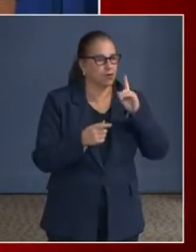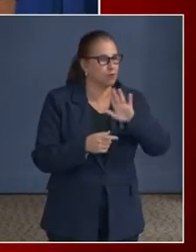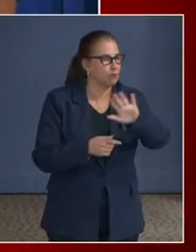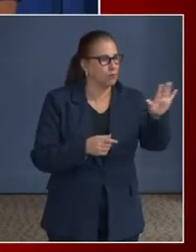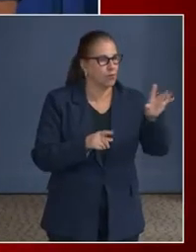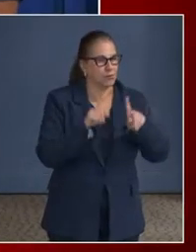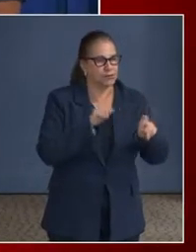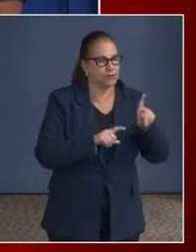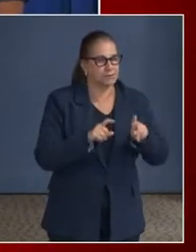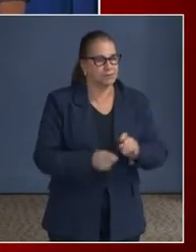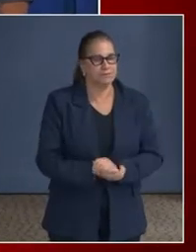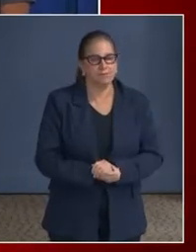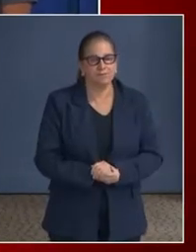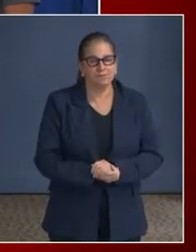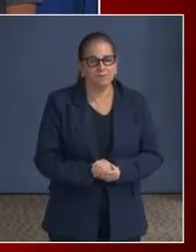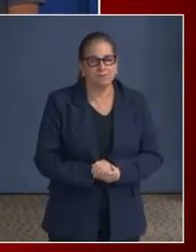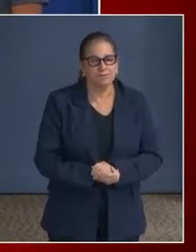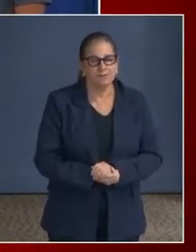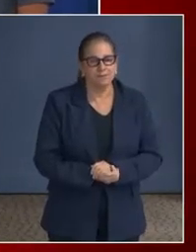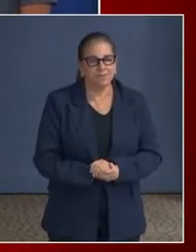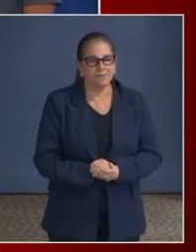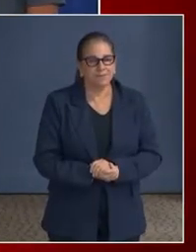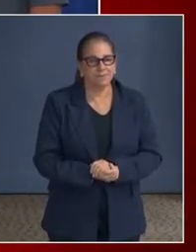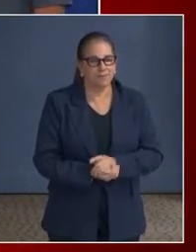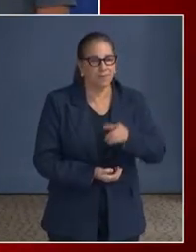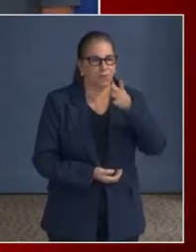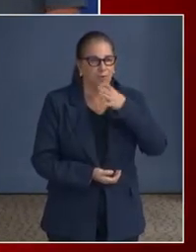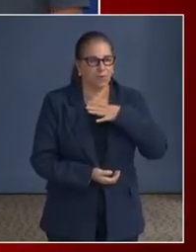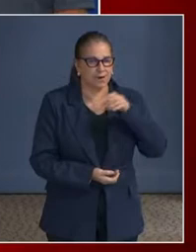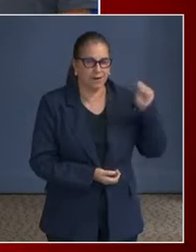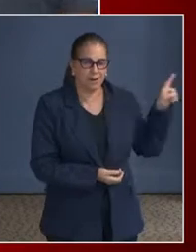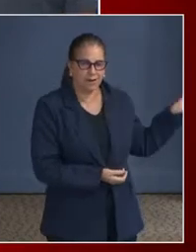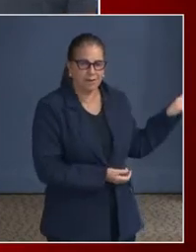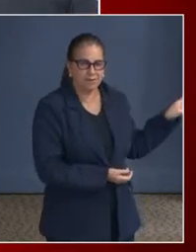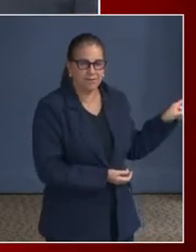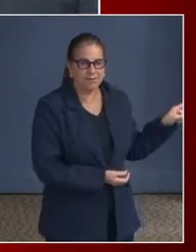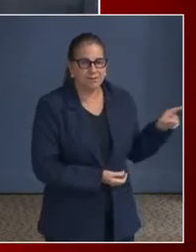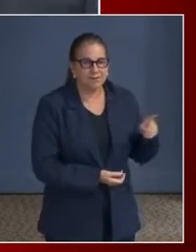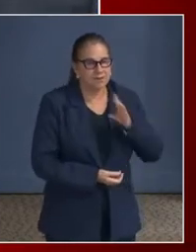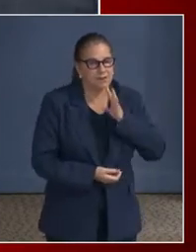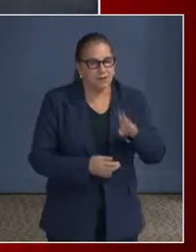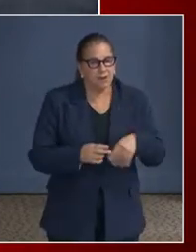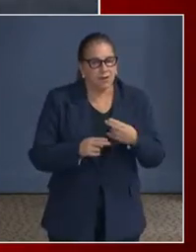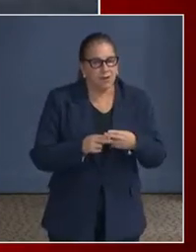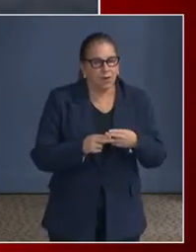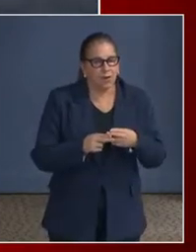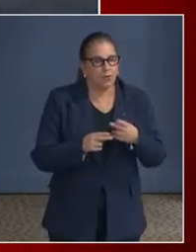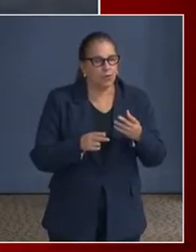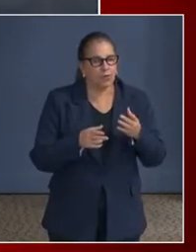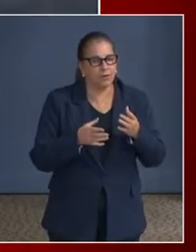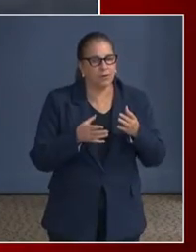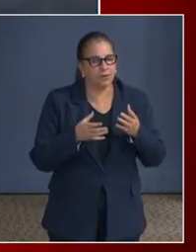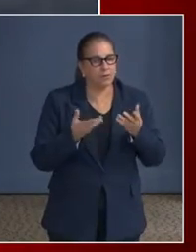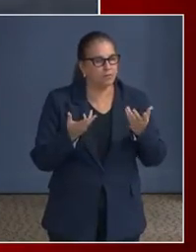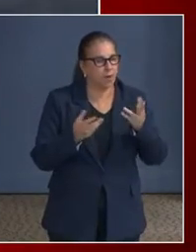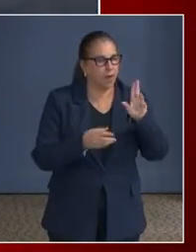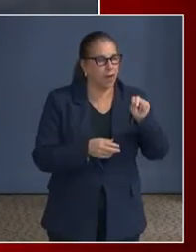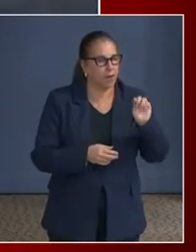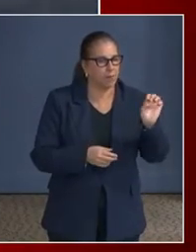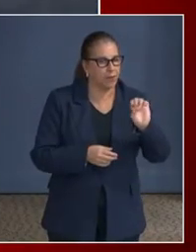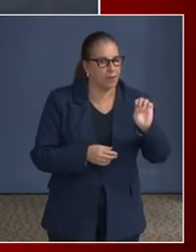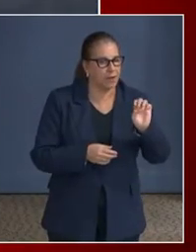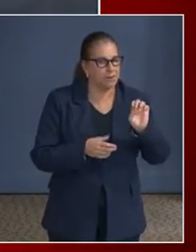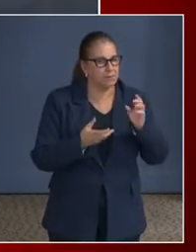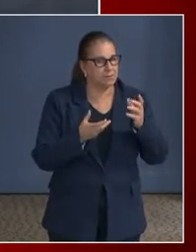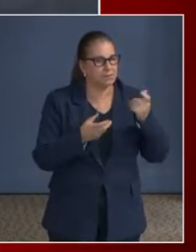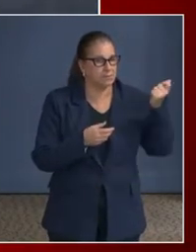Yes. Since we talked about the extended unemployment benefits last week, that many states have started to raise concerns that the money is going to